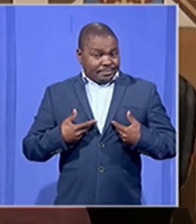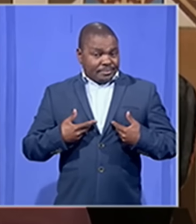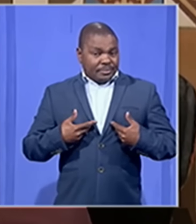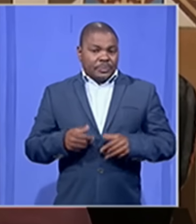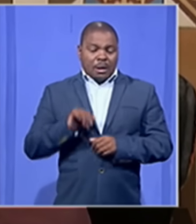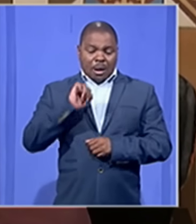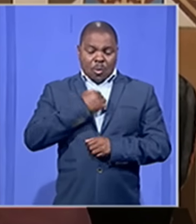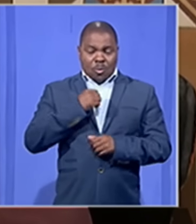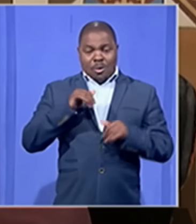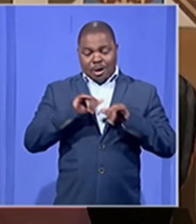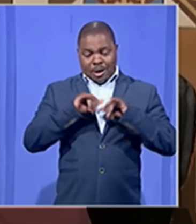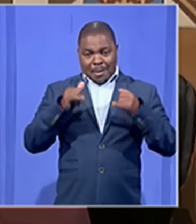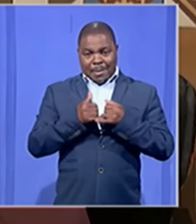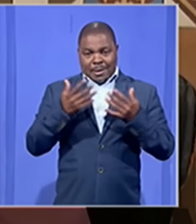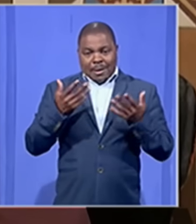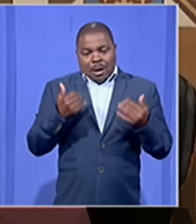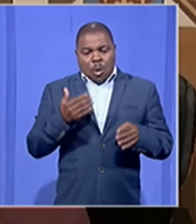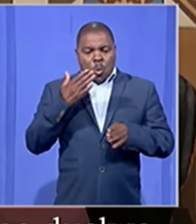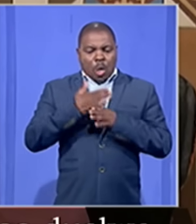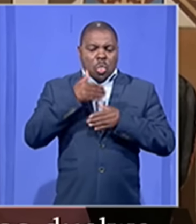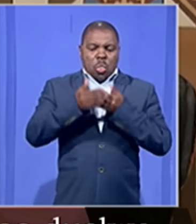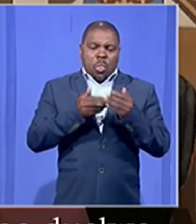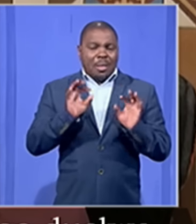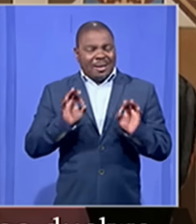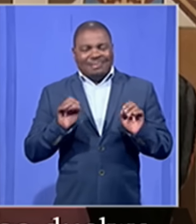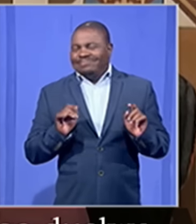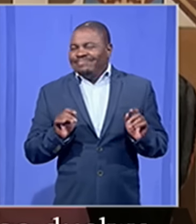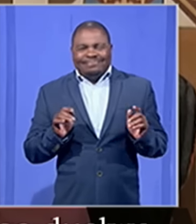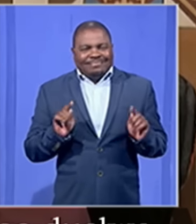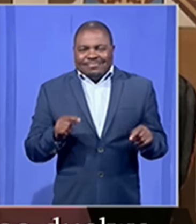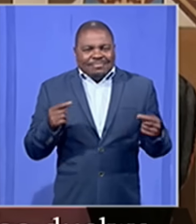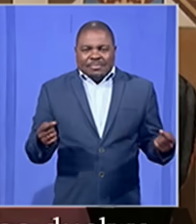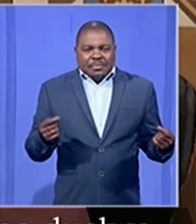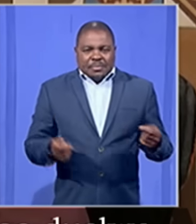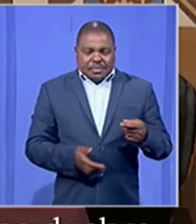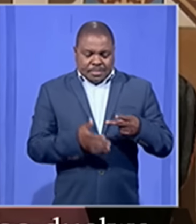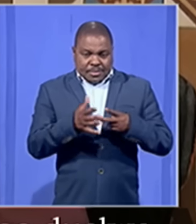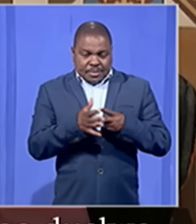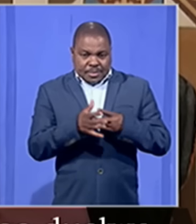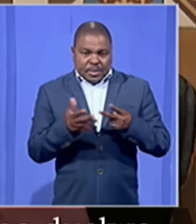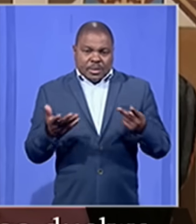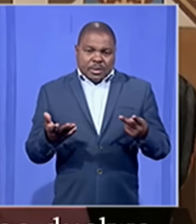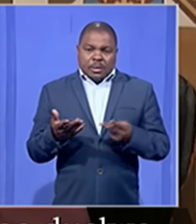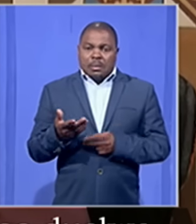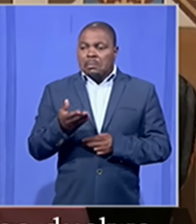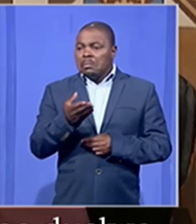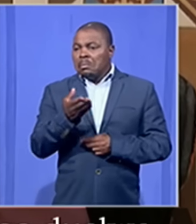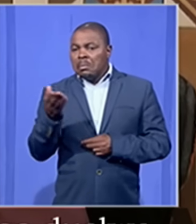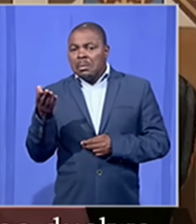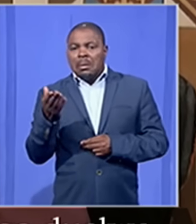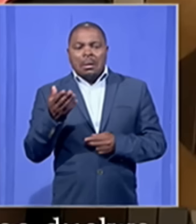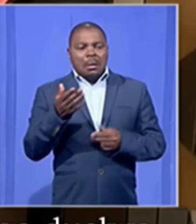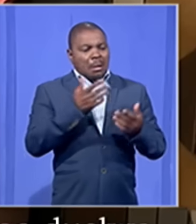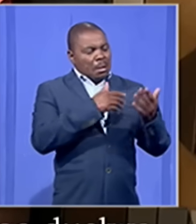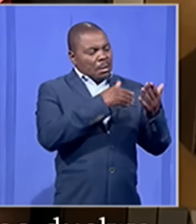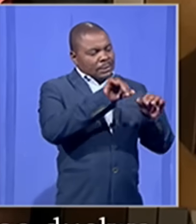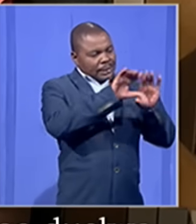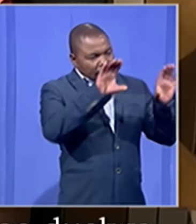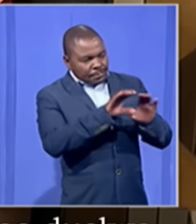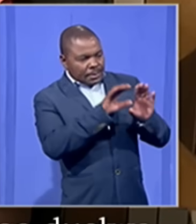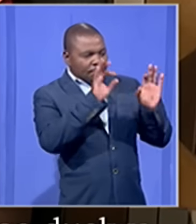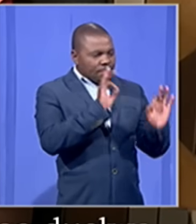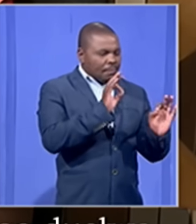di-company tsa rona di no longer operating ka tsela e sharpo le taba gore re kgone gore re keep bonto tse tshwana bo compliance.